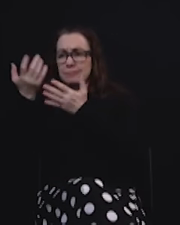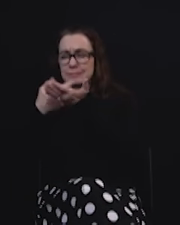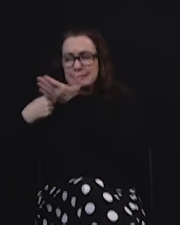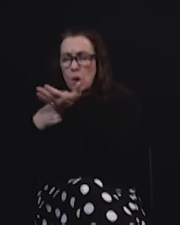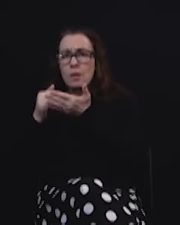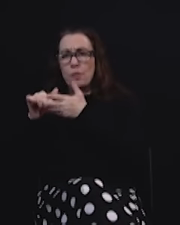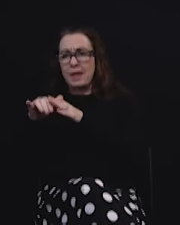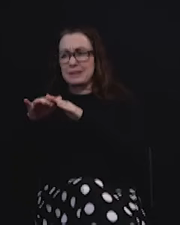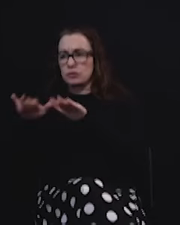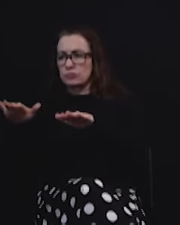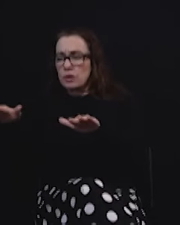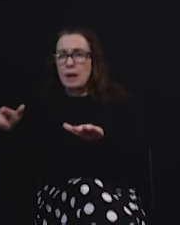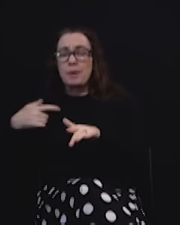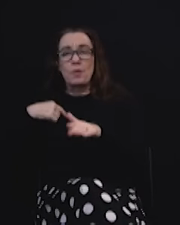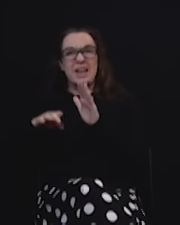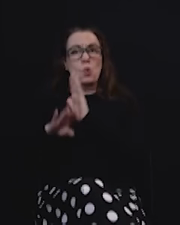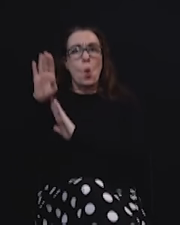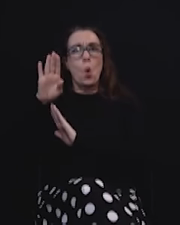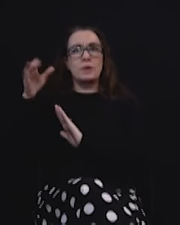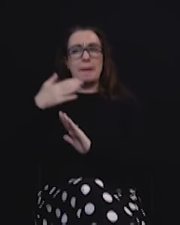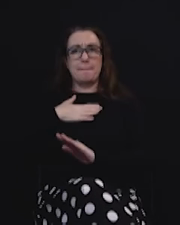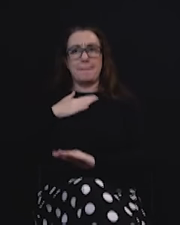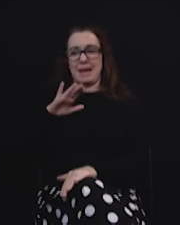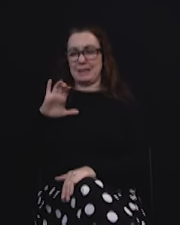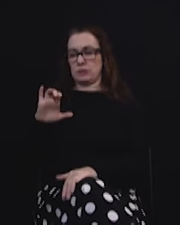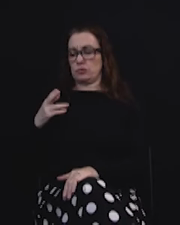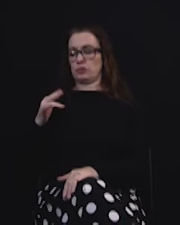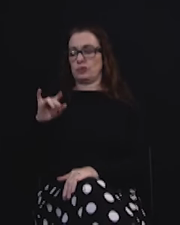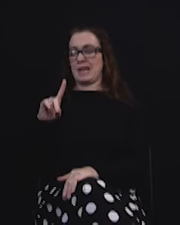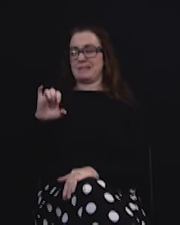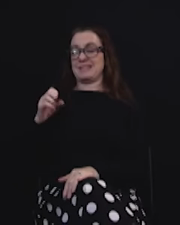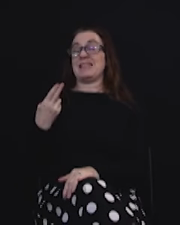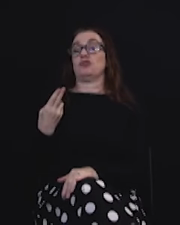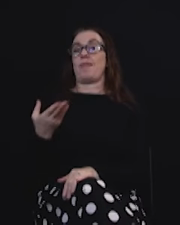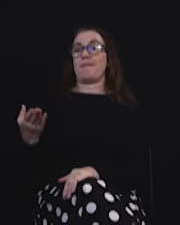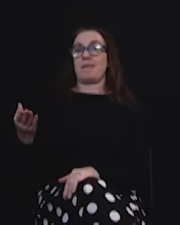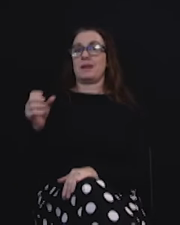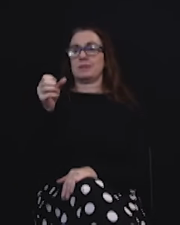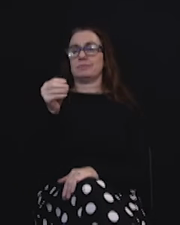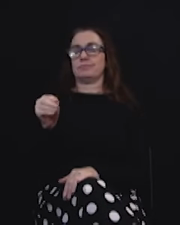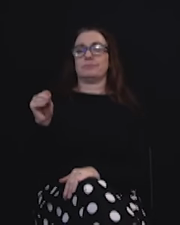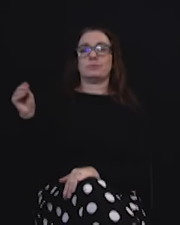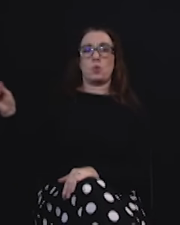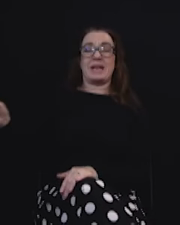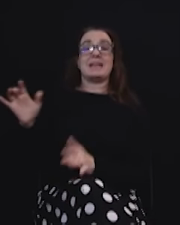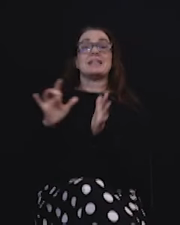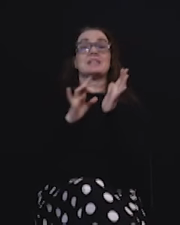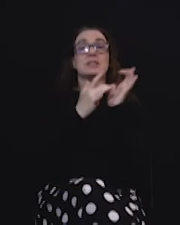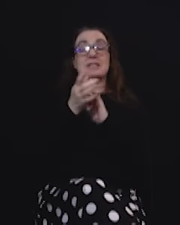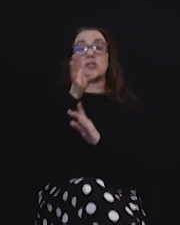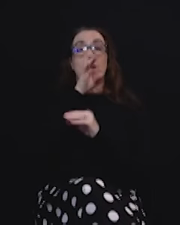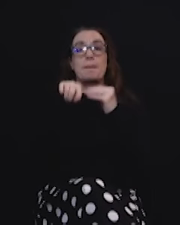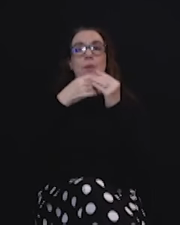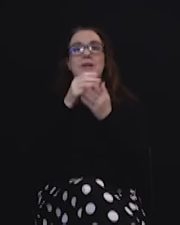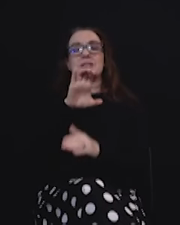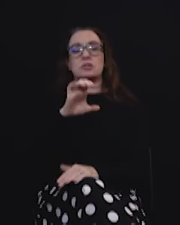when I grew older, I put away childish things. Jesus is talking now about what it means